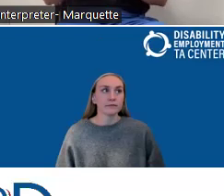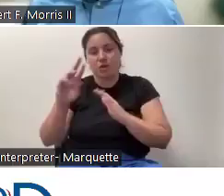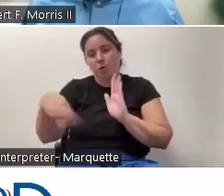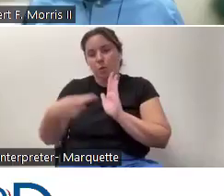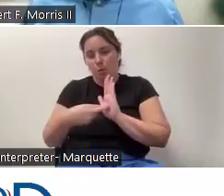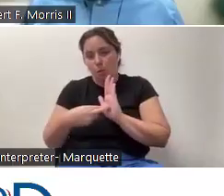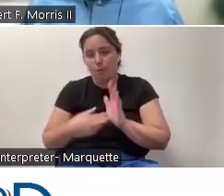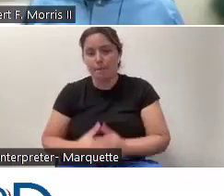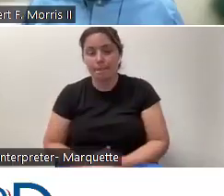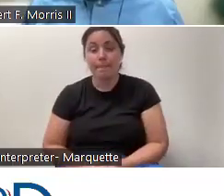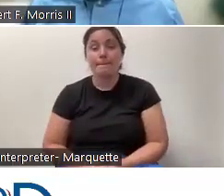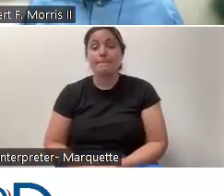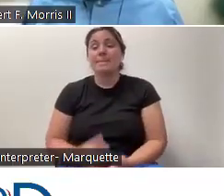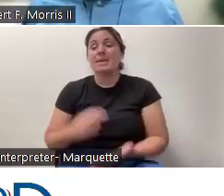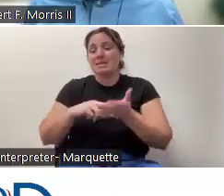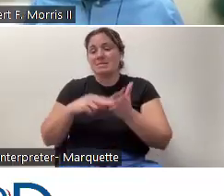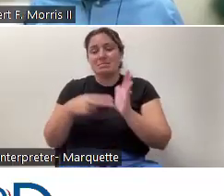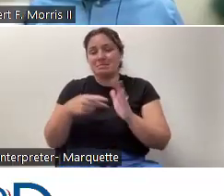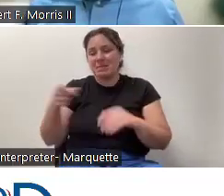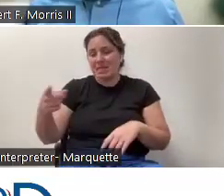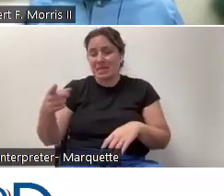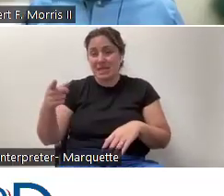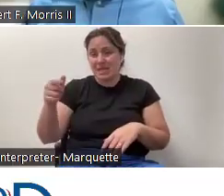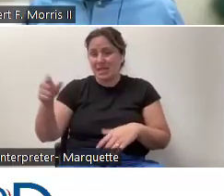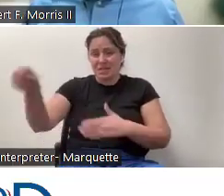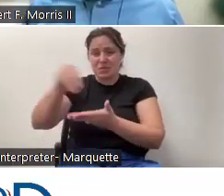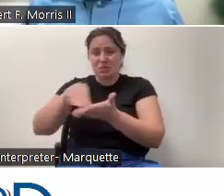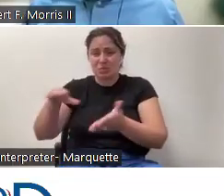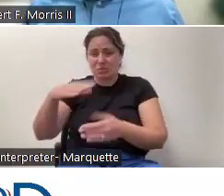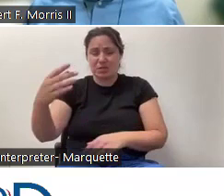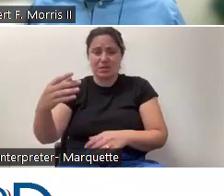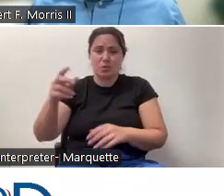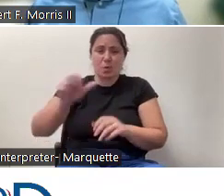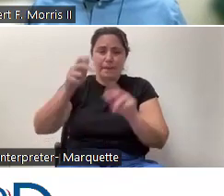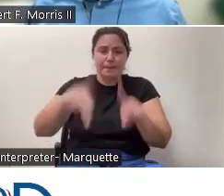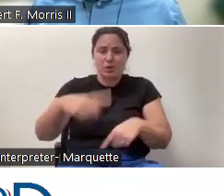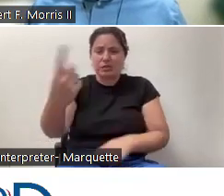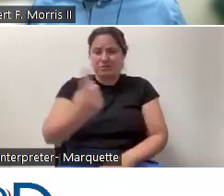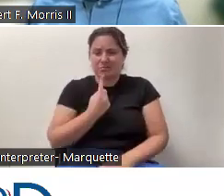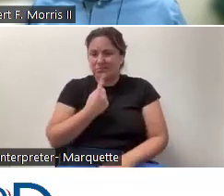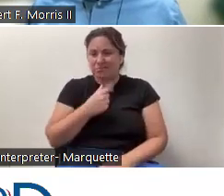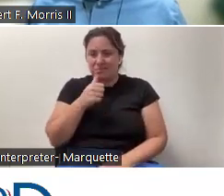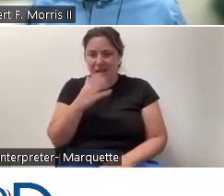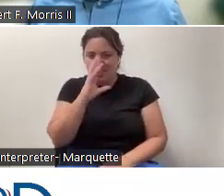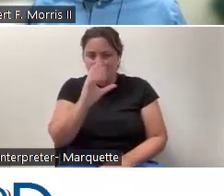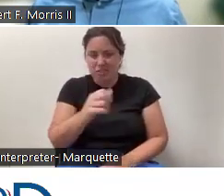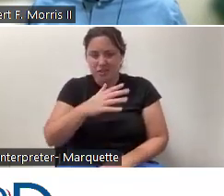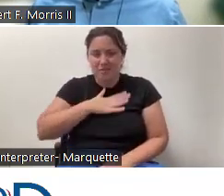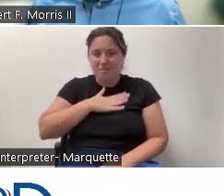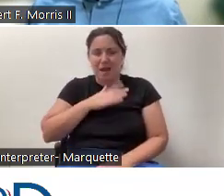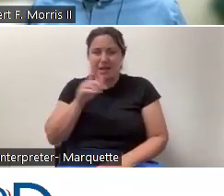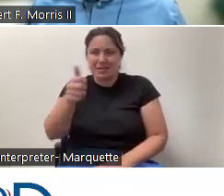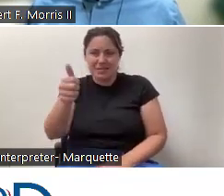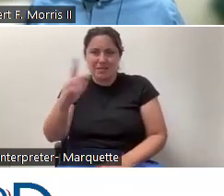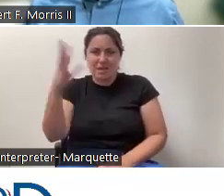And likely he would not have come up to me because that wasn't probably of interest to him, because he was just really interested in nature and outdoors. But